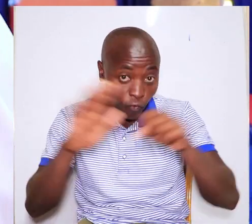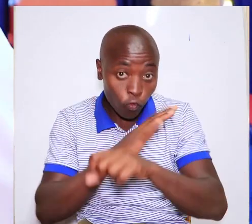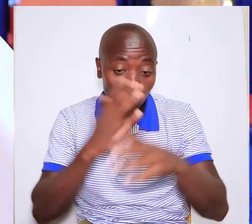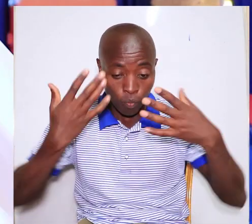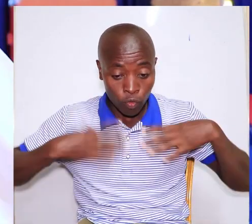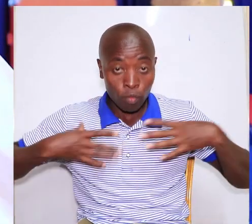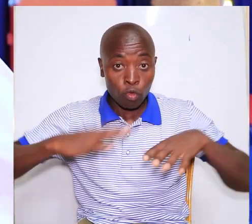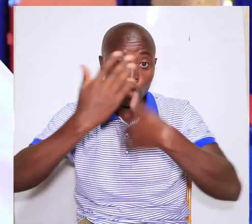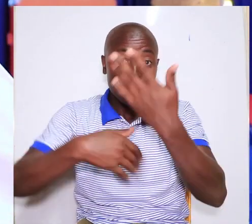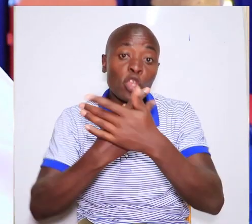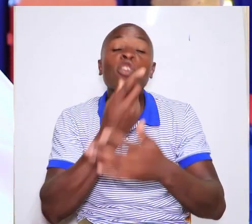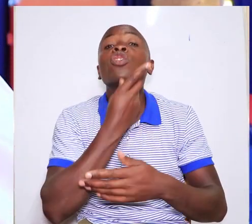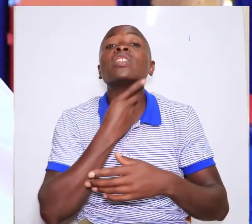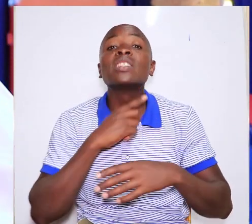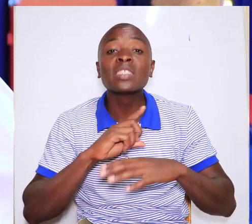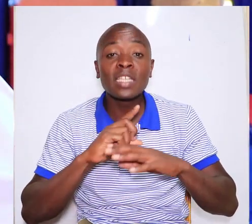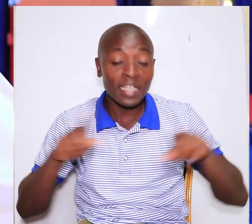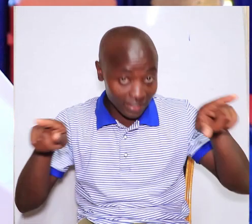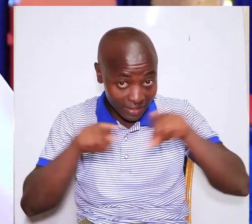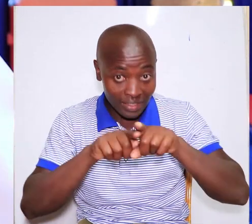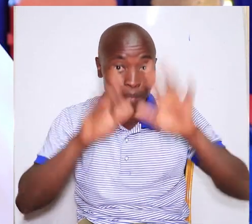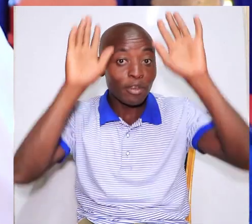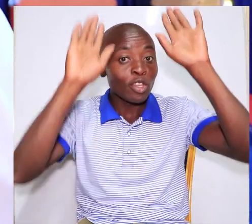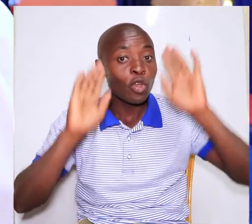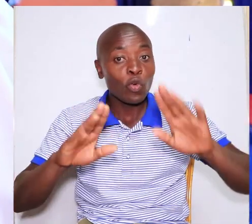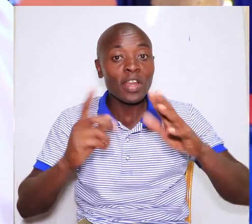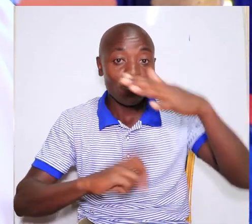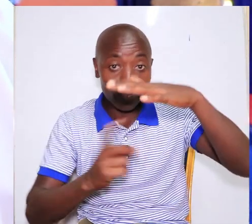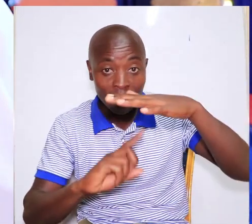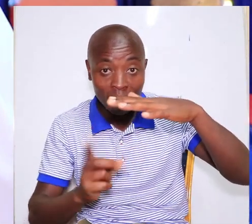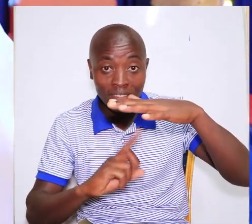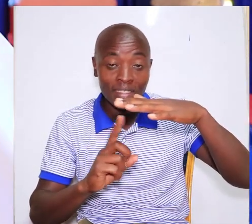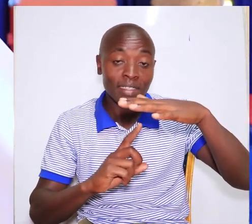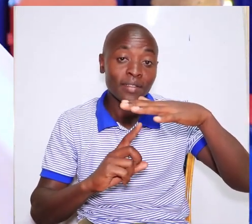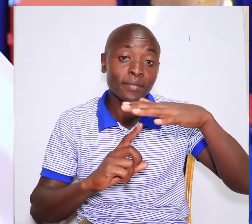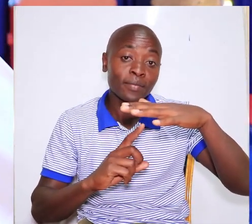us all desire to dive into this wonderful ministry.